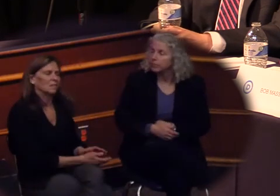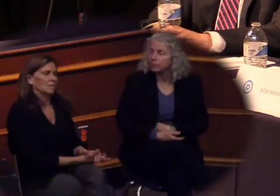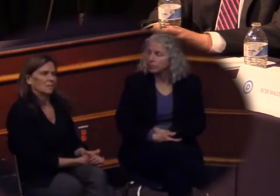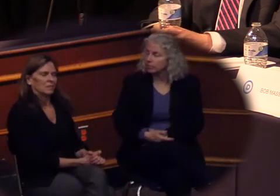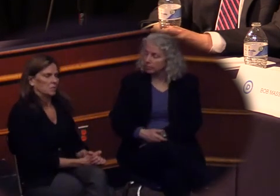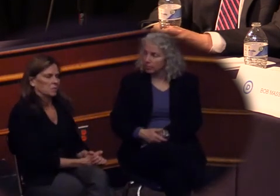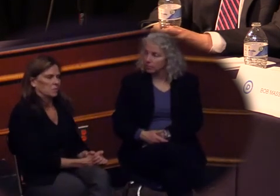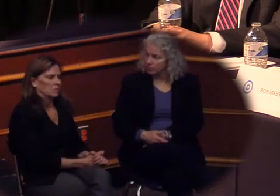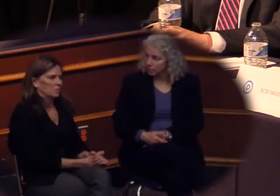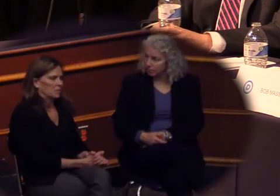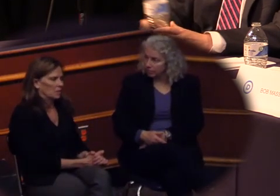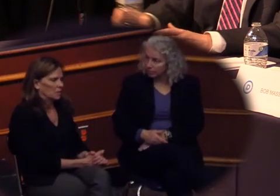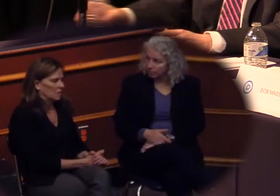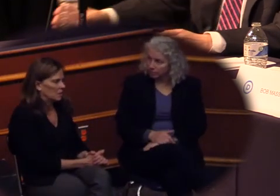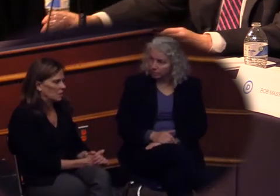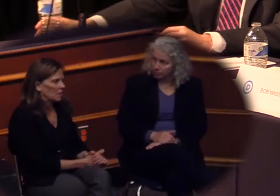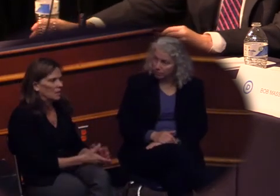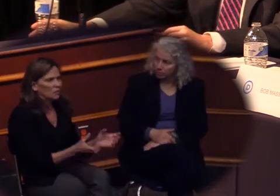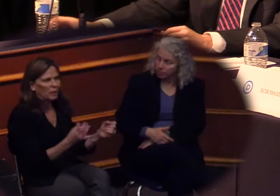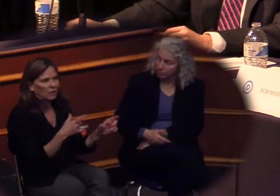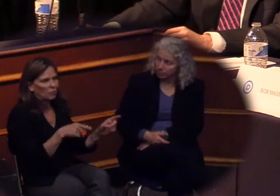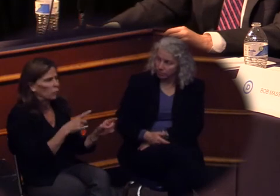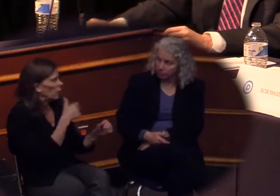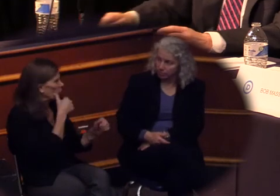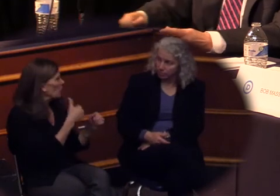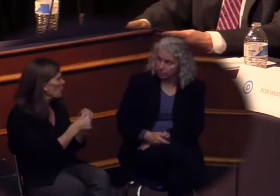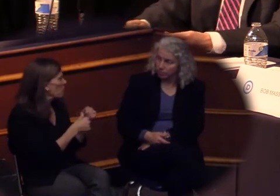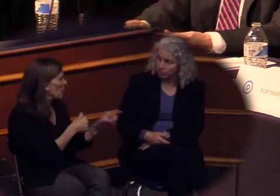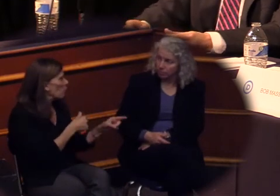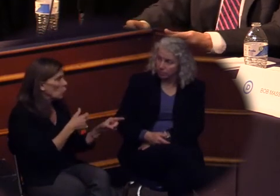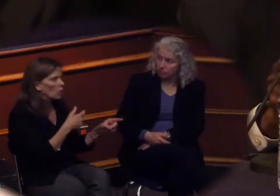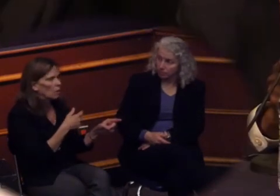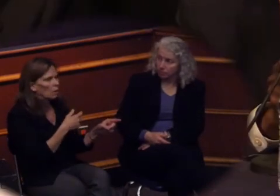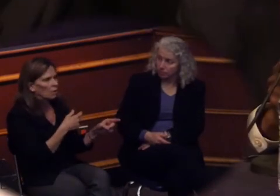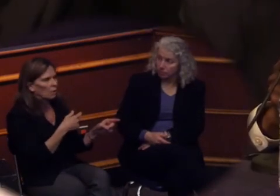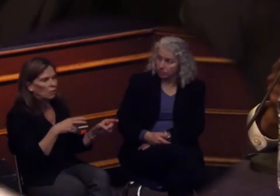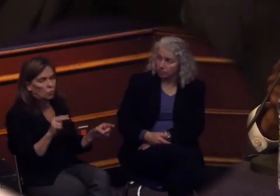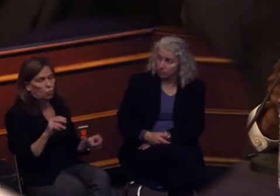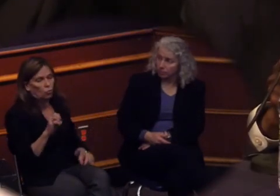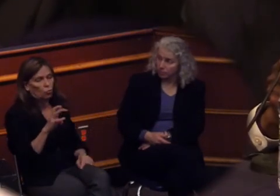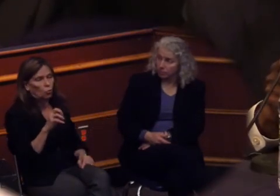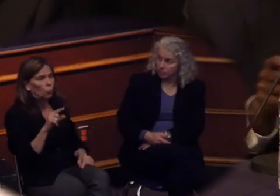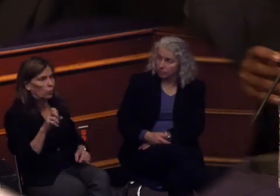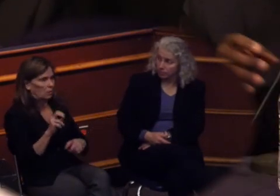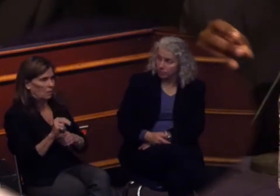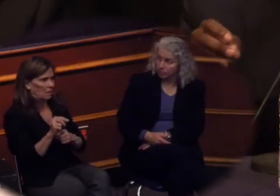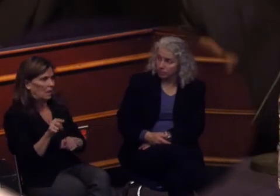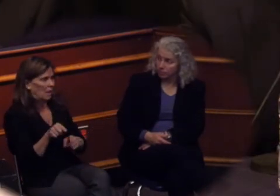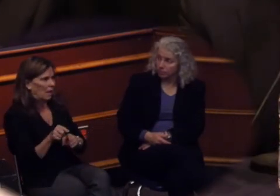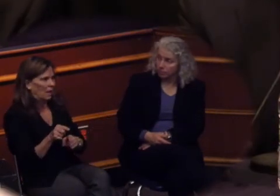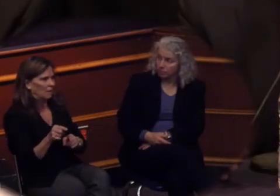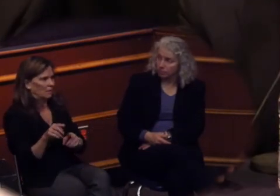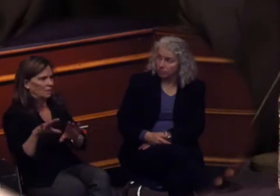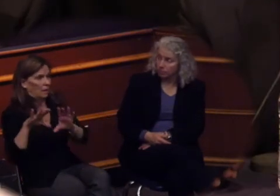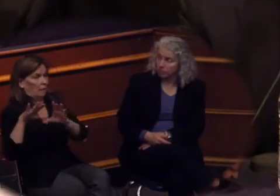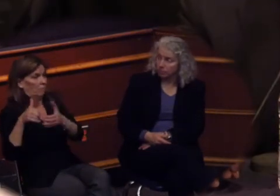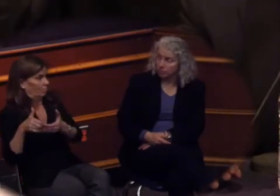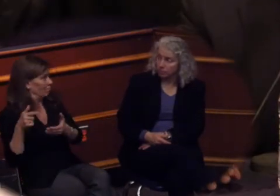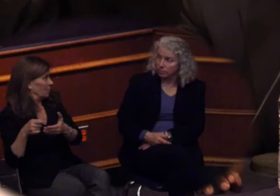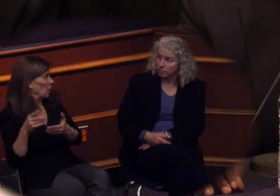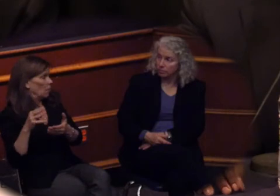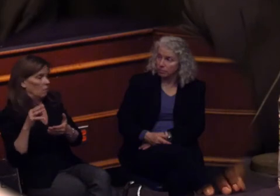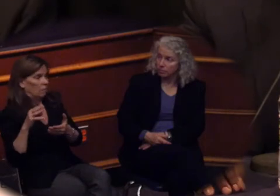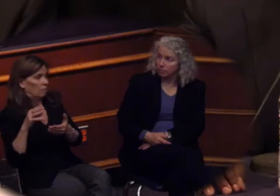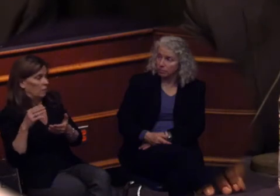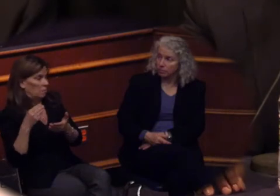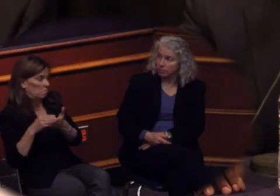As a school committee member in Newton, Newton has second highest number of millionaires in the state, yet one in